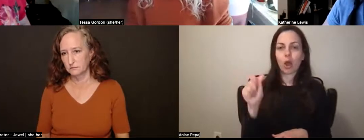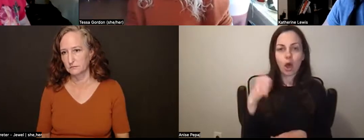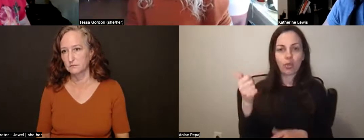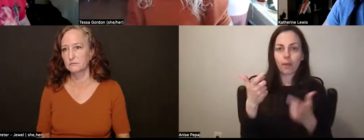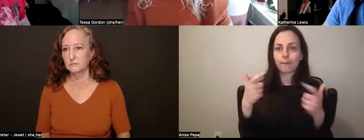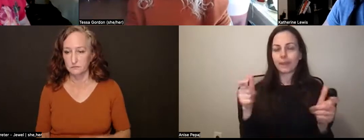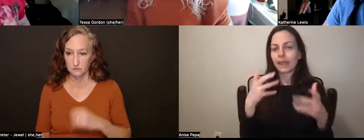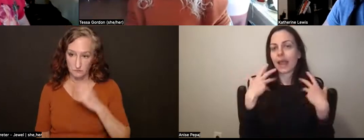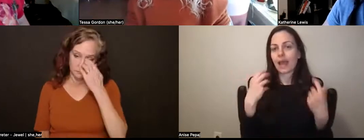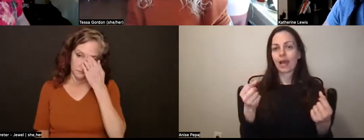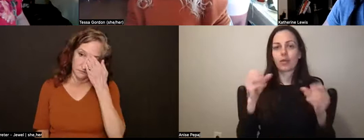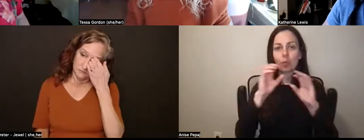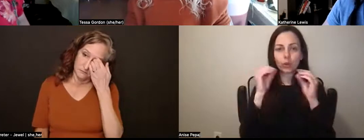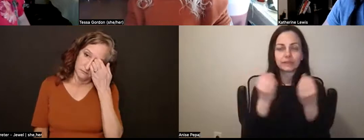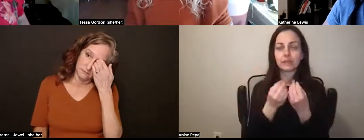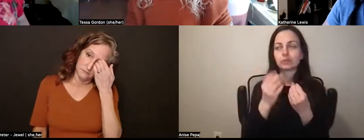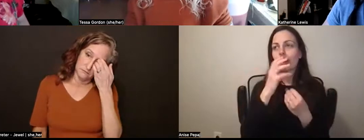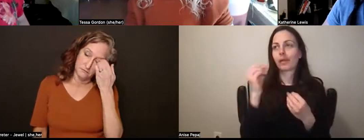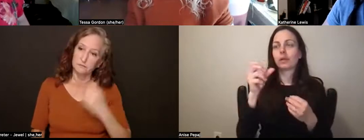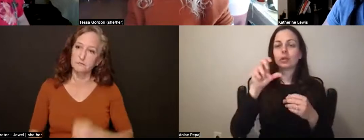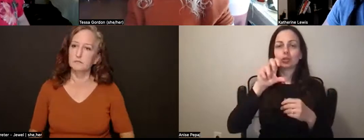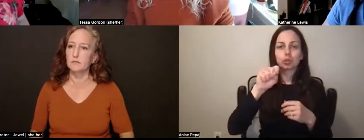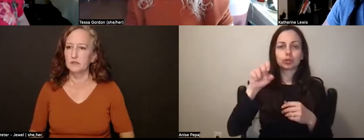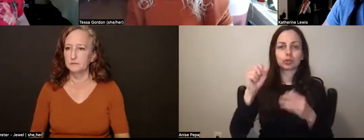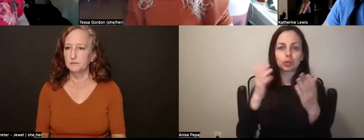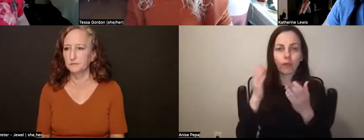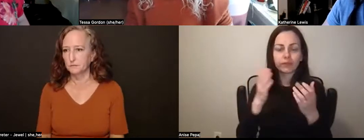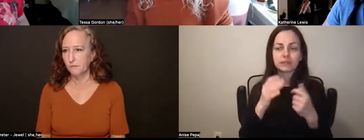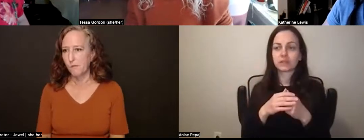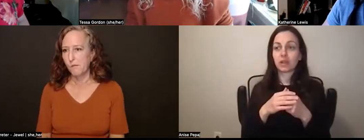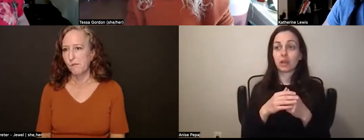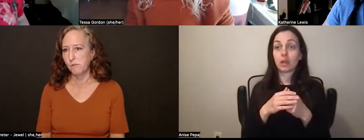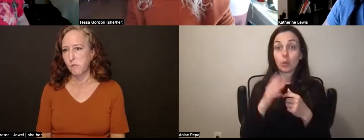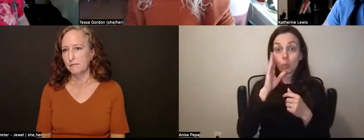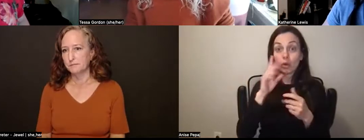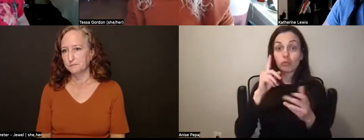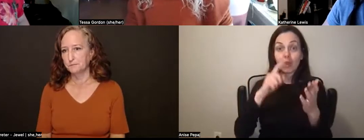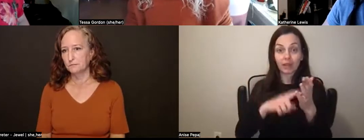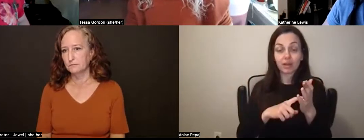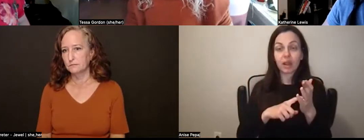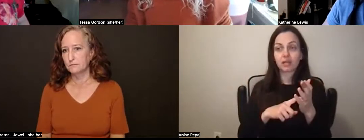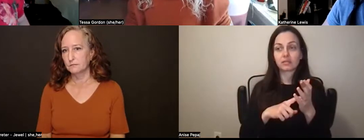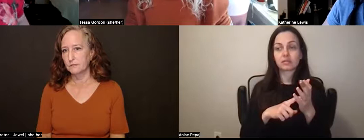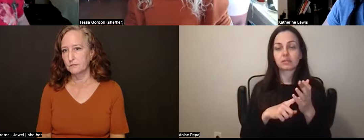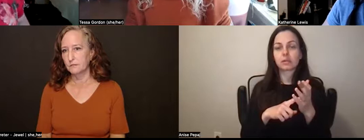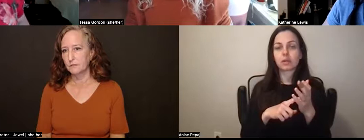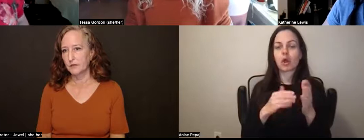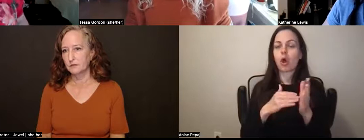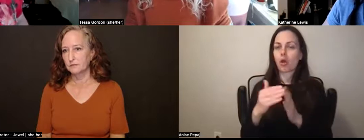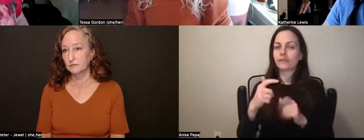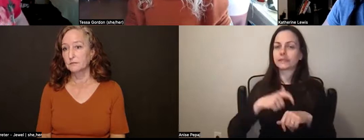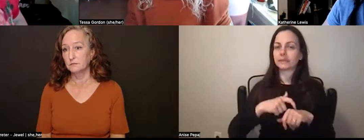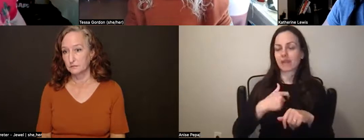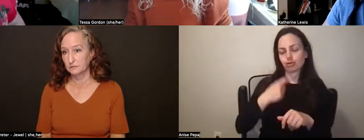health organizations and social service organizations would recognize the fact that a lot of times, and I just read this